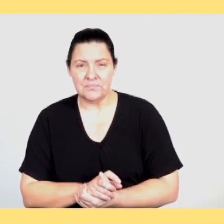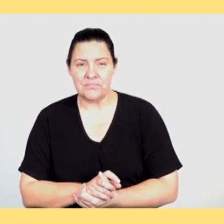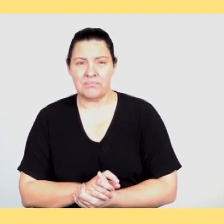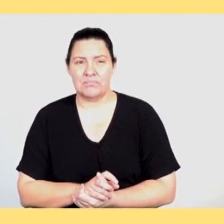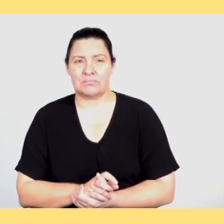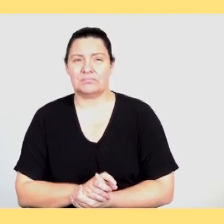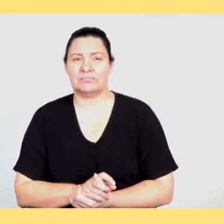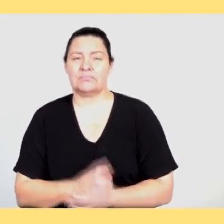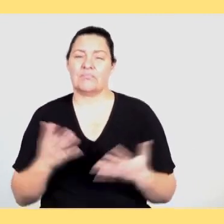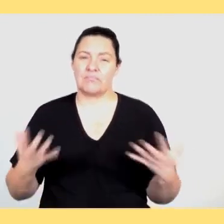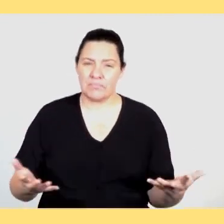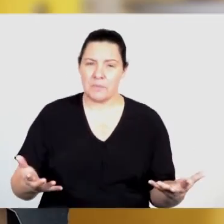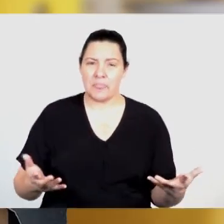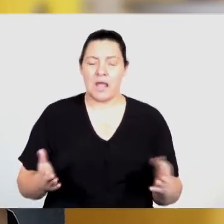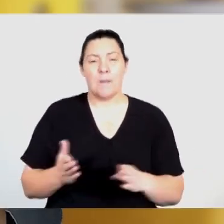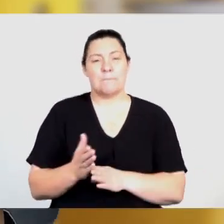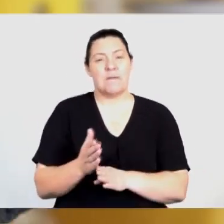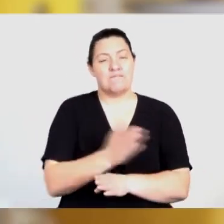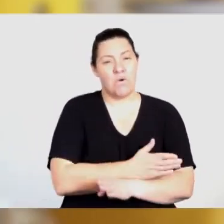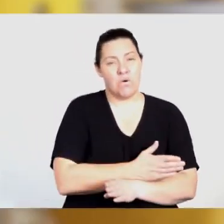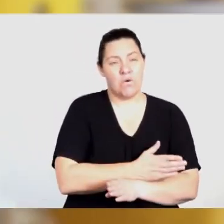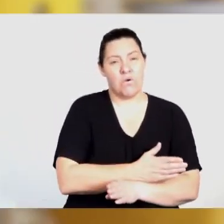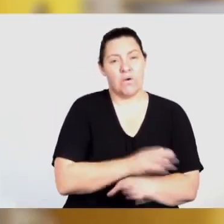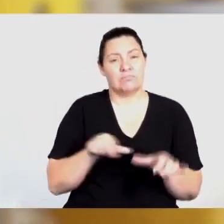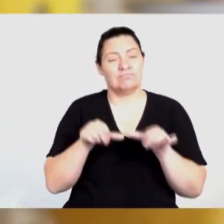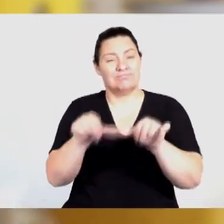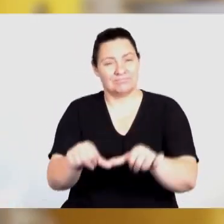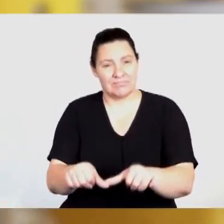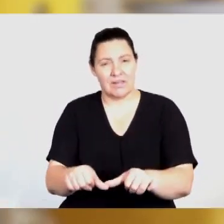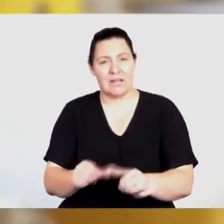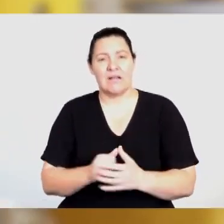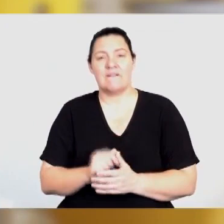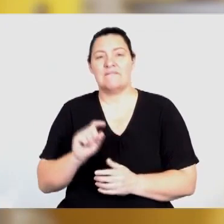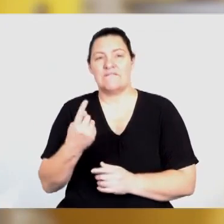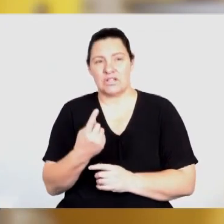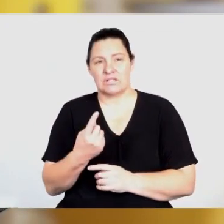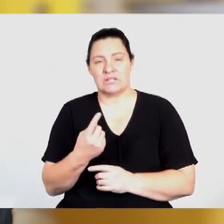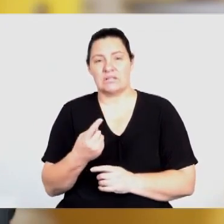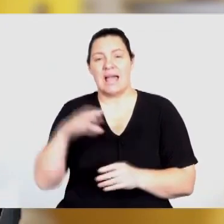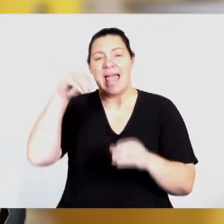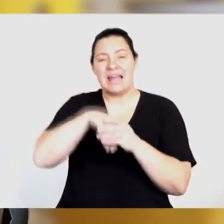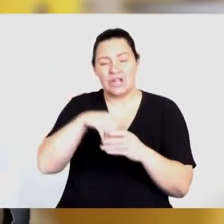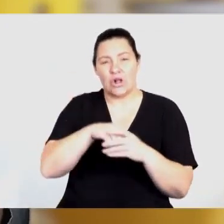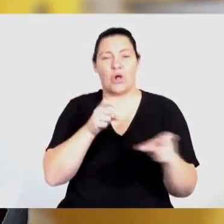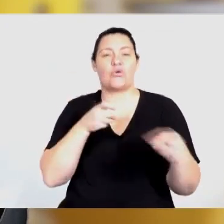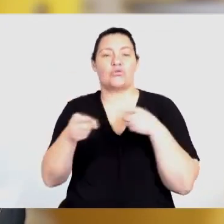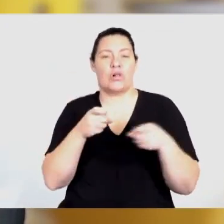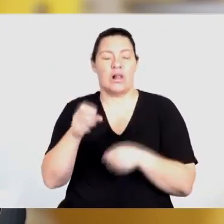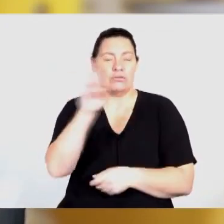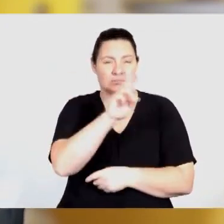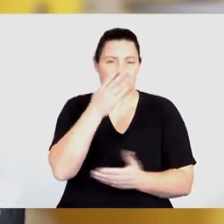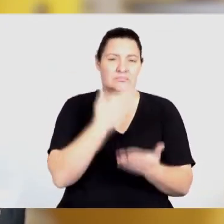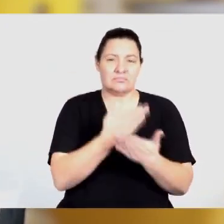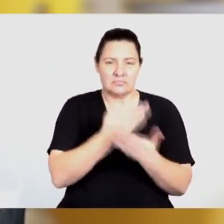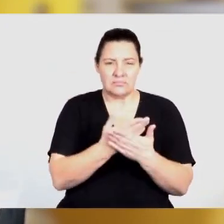future? All right. Now, before I can go on to the next part, let me give you some of the internal controls that